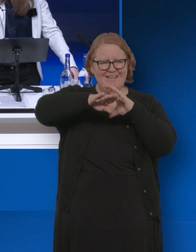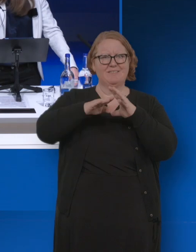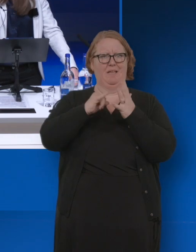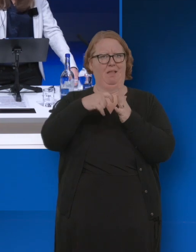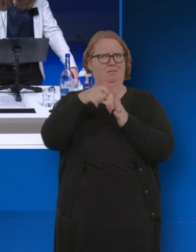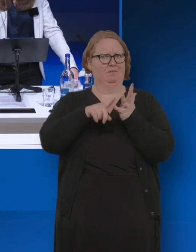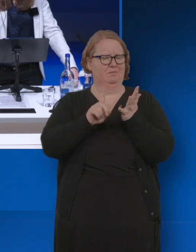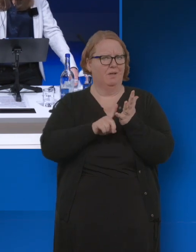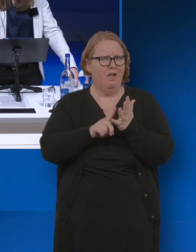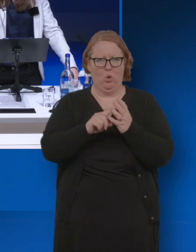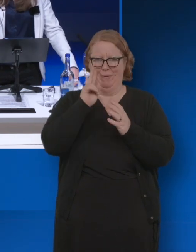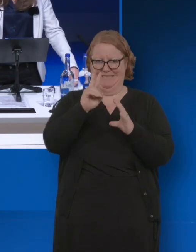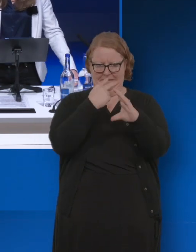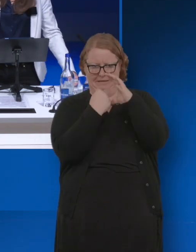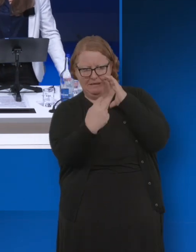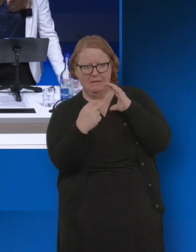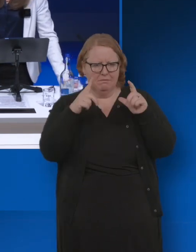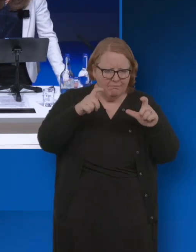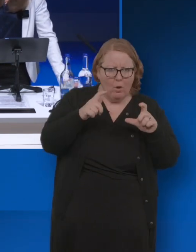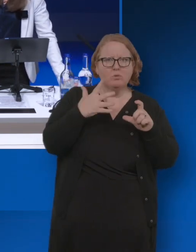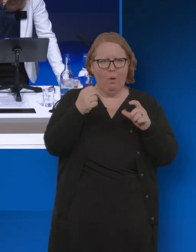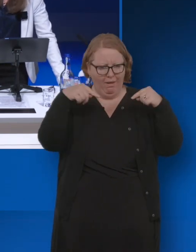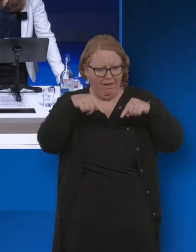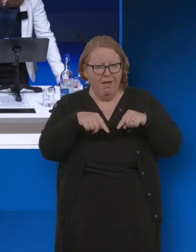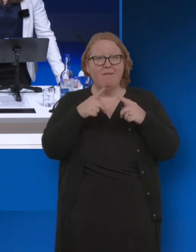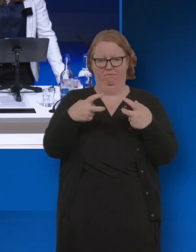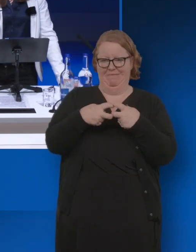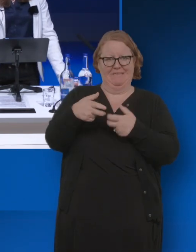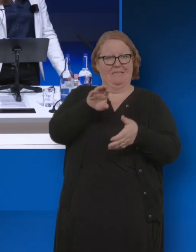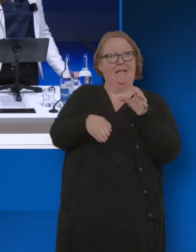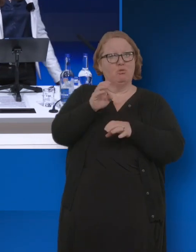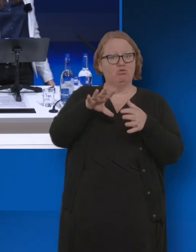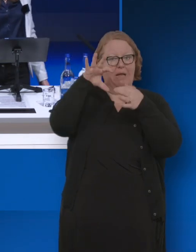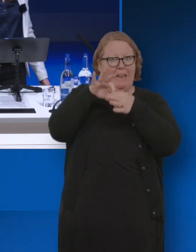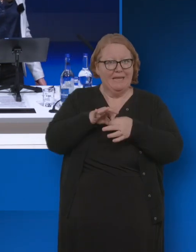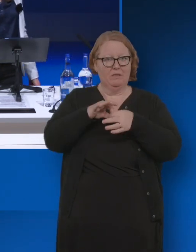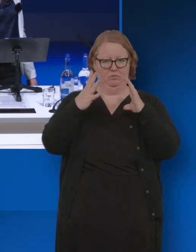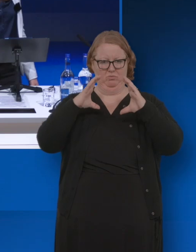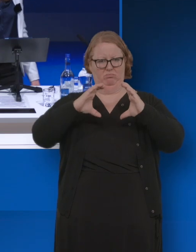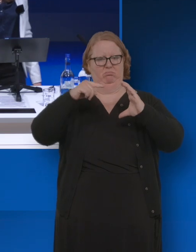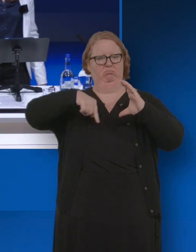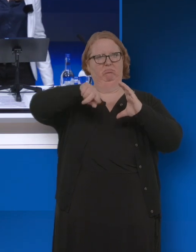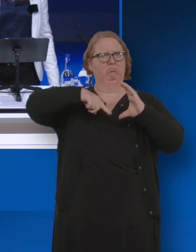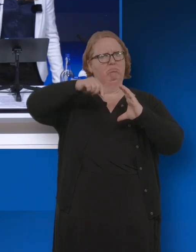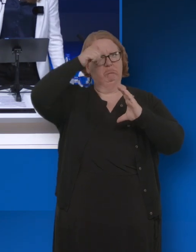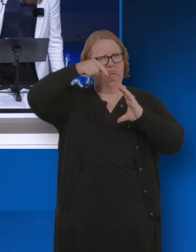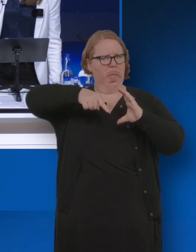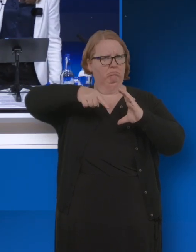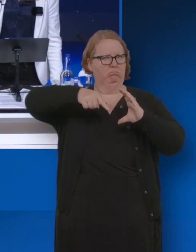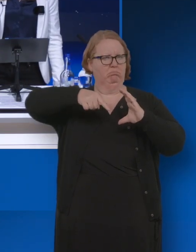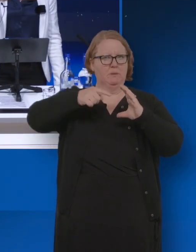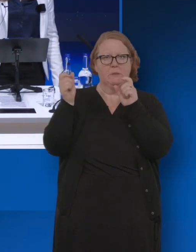and brain imaging tells us is there. All of the physics and chemistry to do with the organ inside of our skulls.